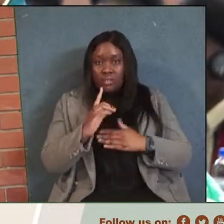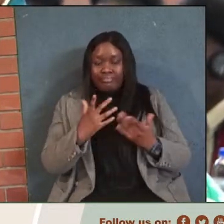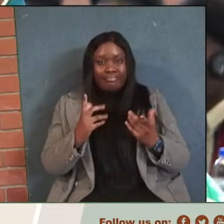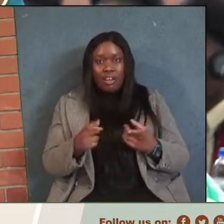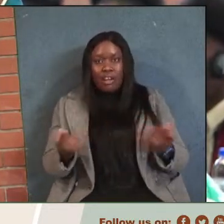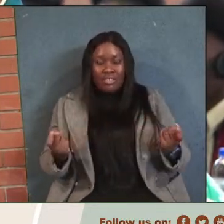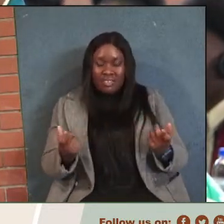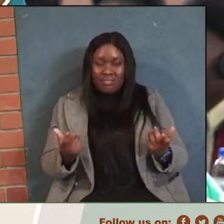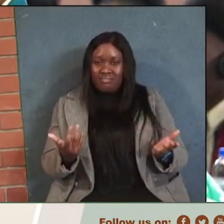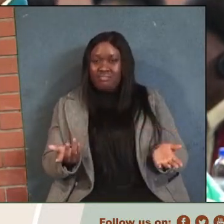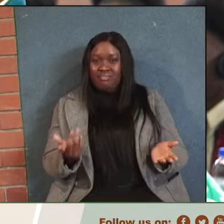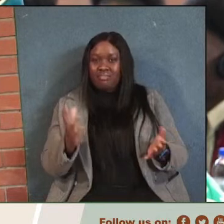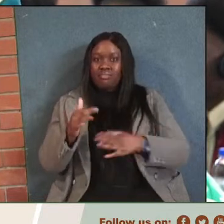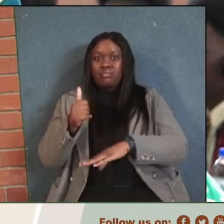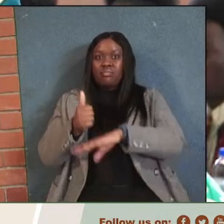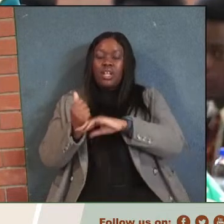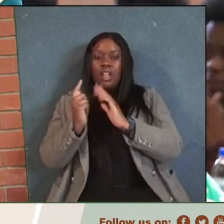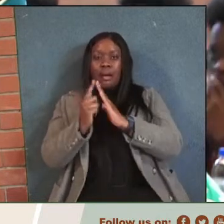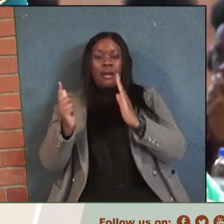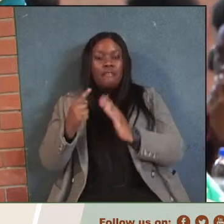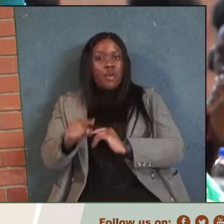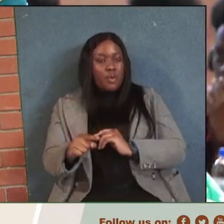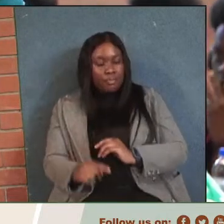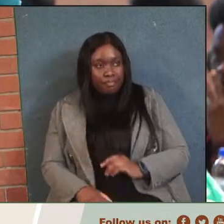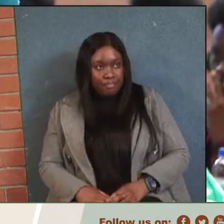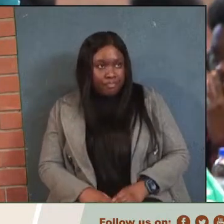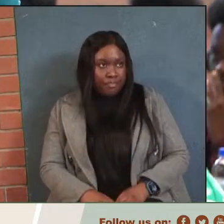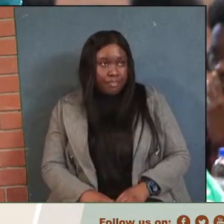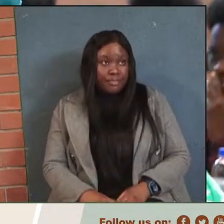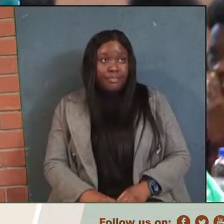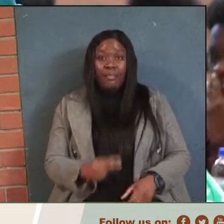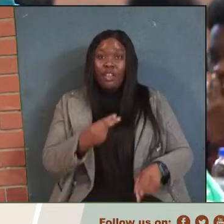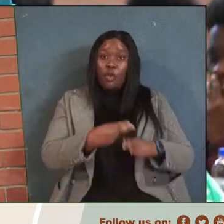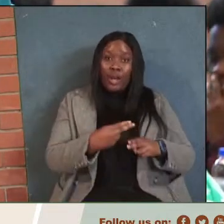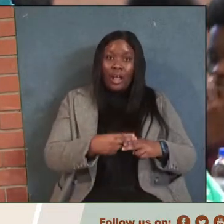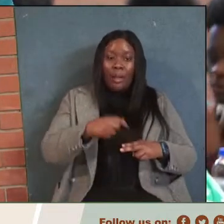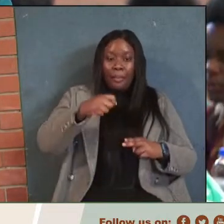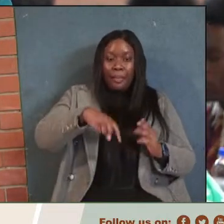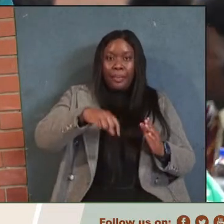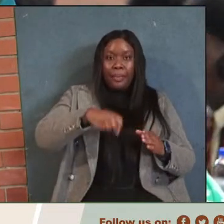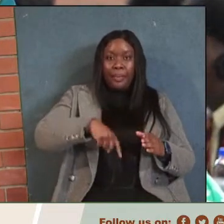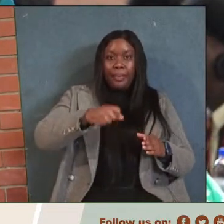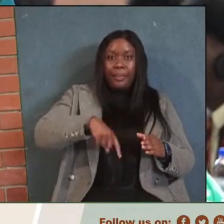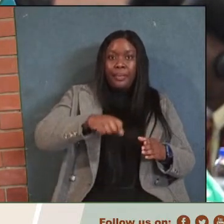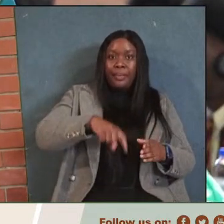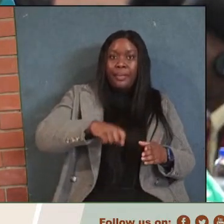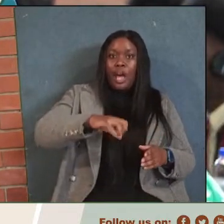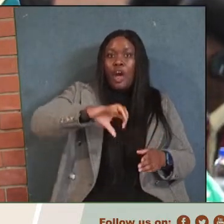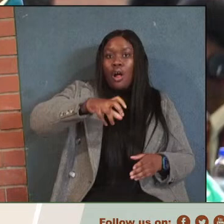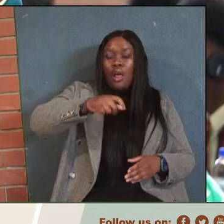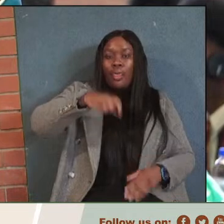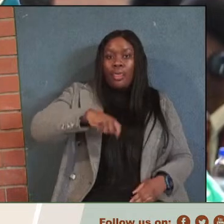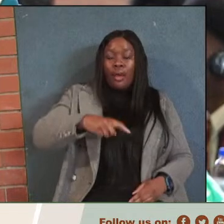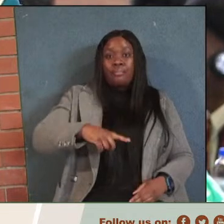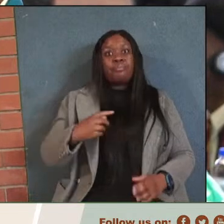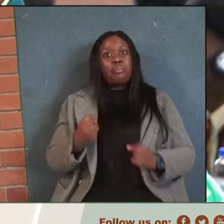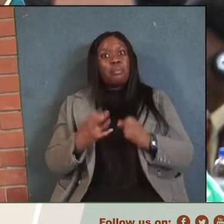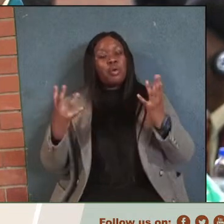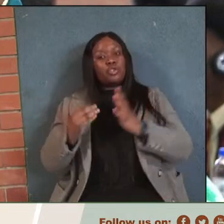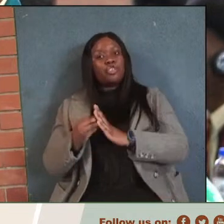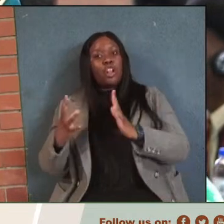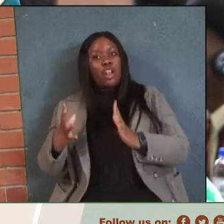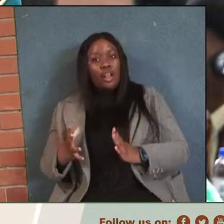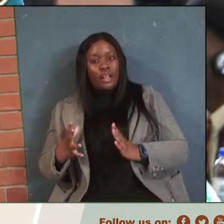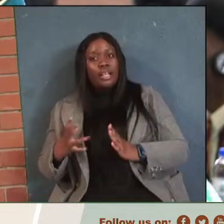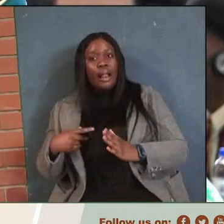We also have plumbing issues with leaks and dysfunctional toilets. Schools have to cut their lessons early due to no running